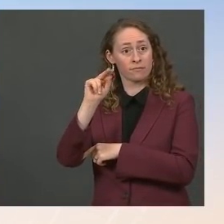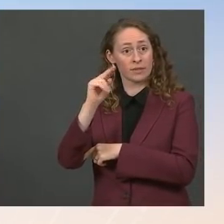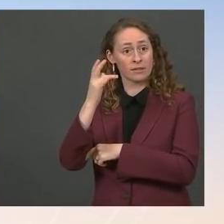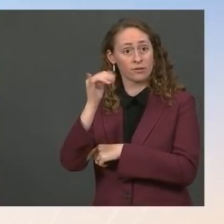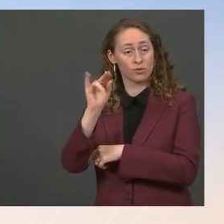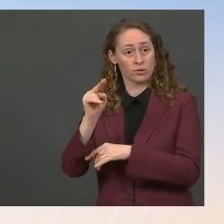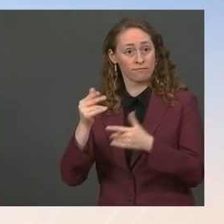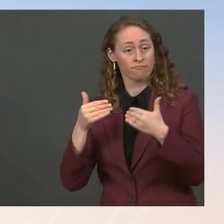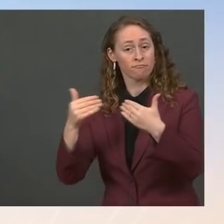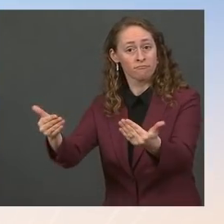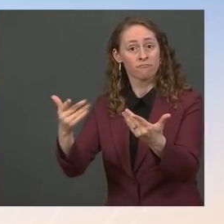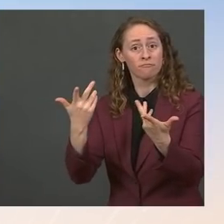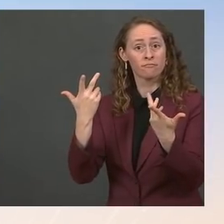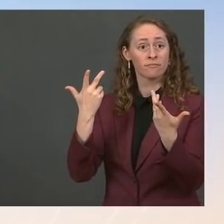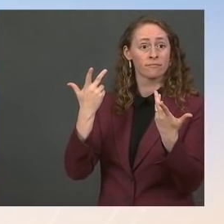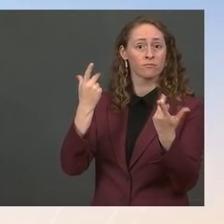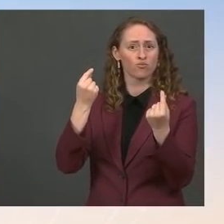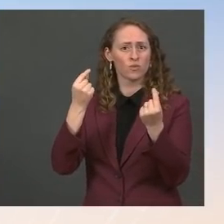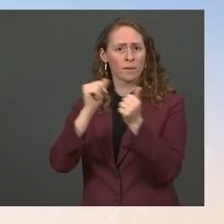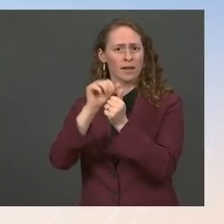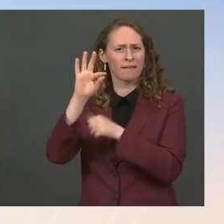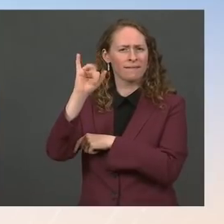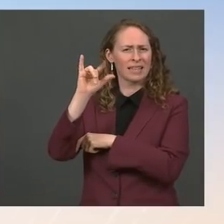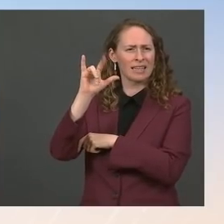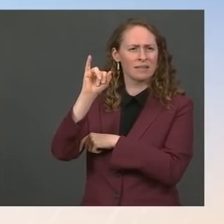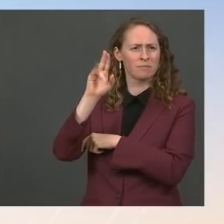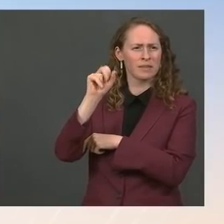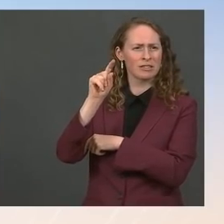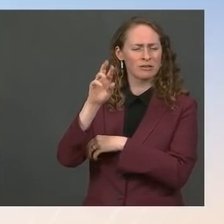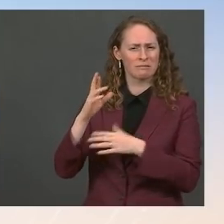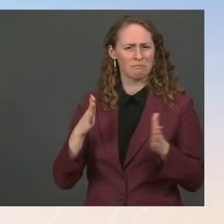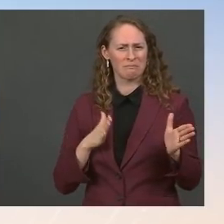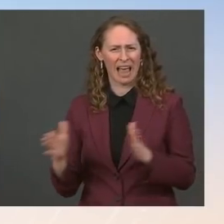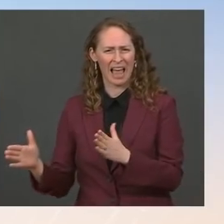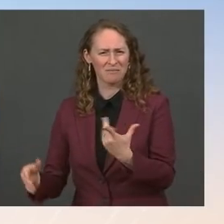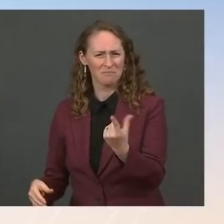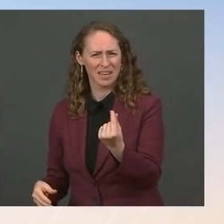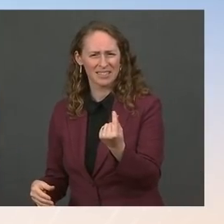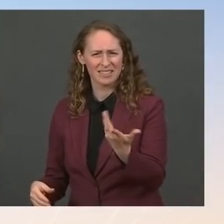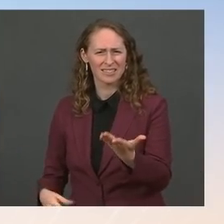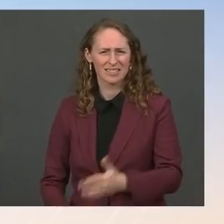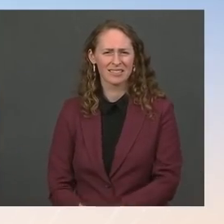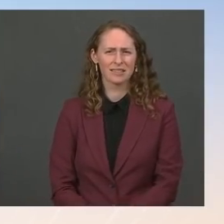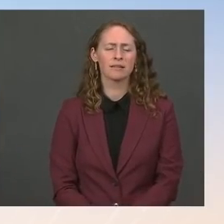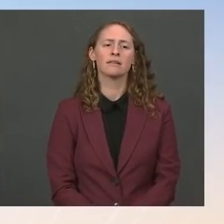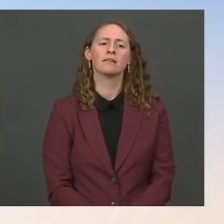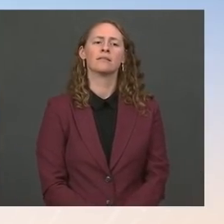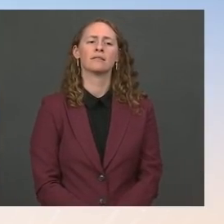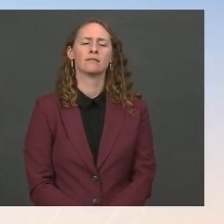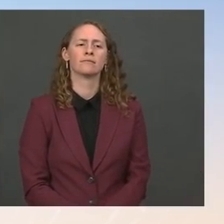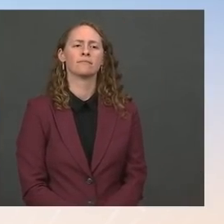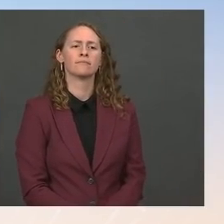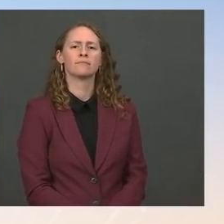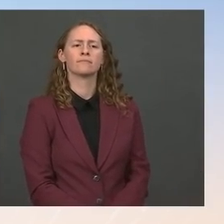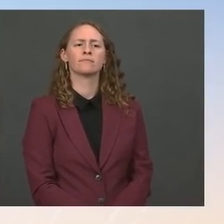out what that alternative path forward would be? Well, it's a discussion that we would have with leaders and members in